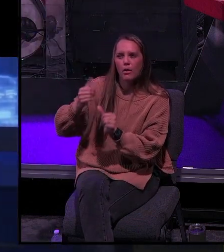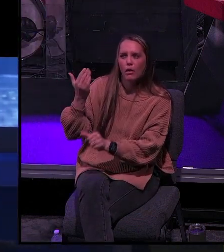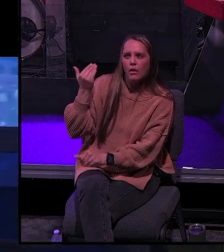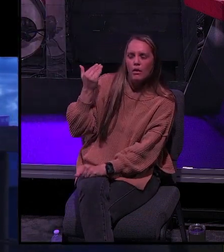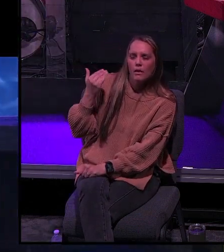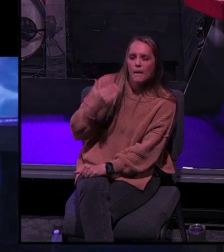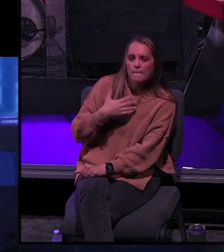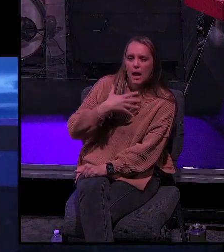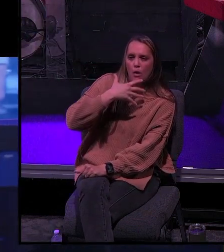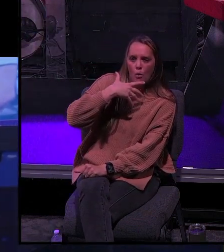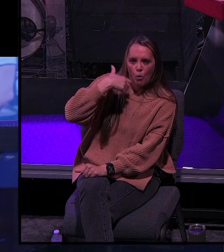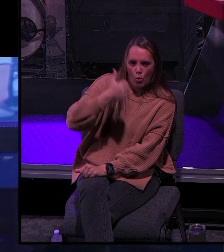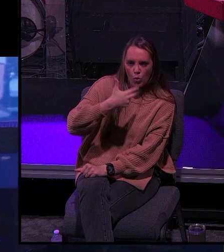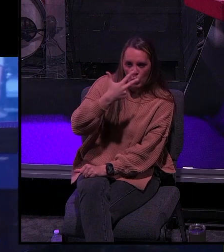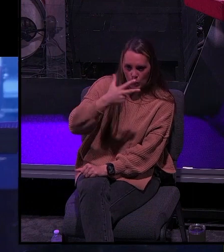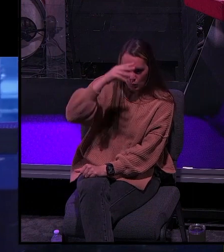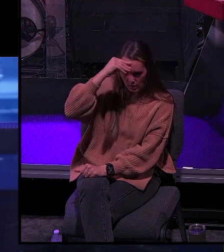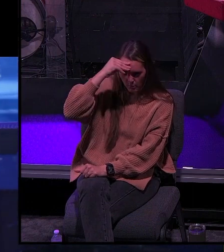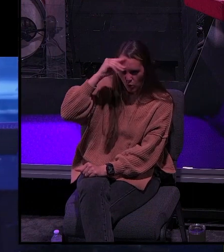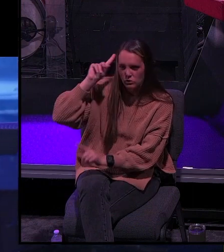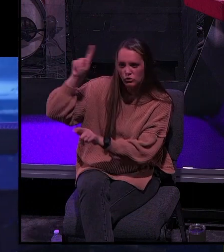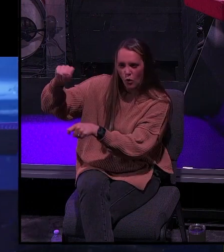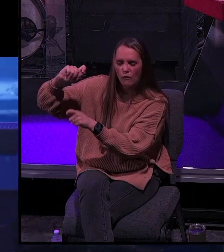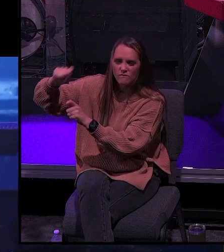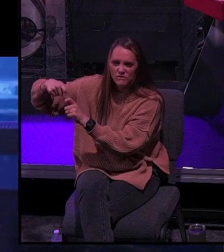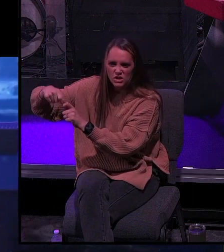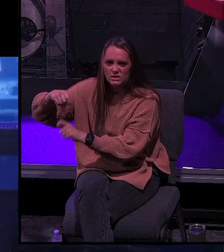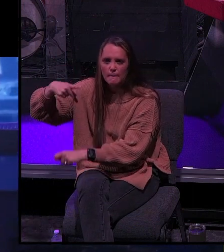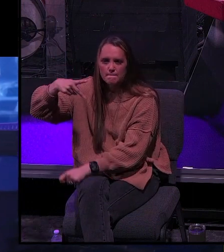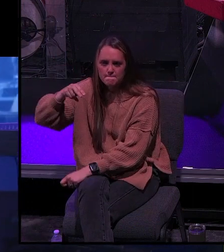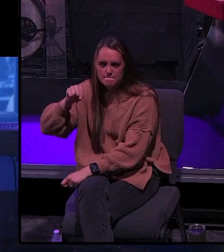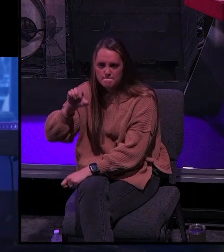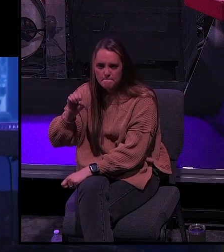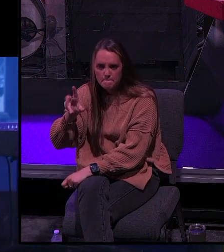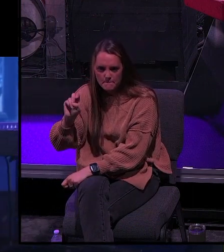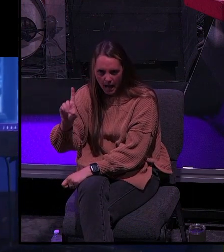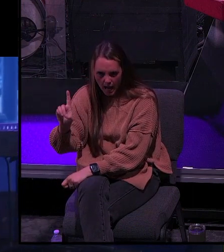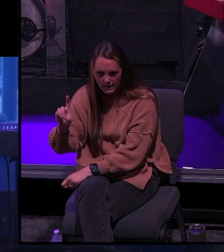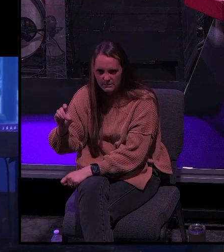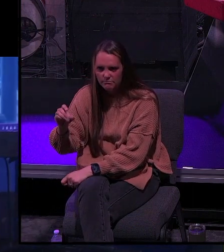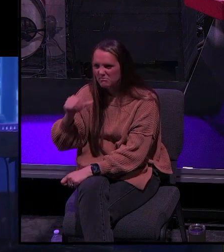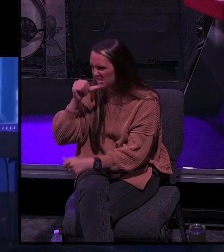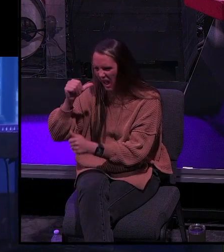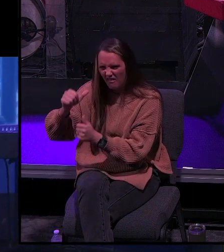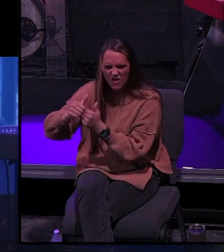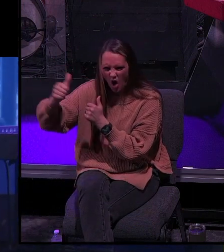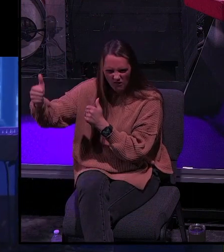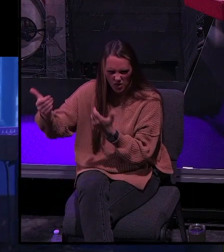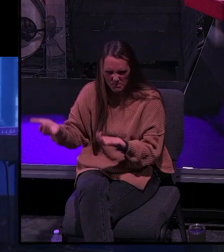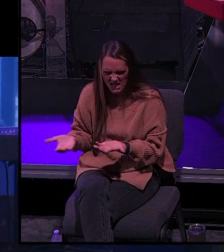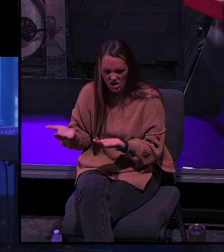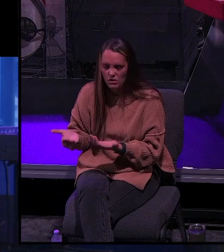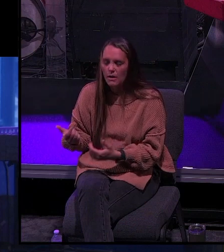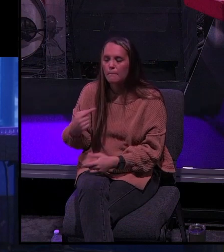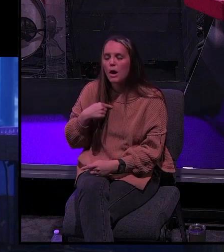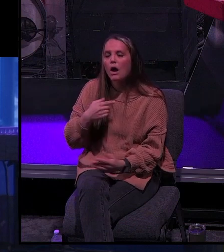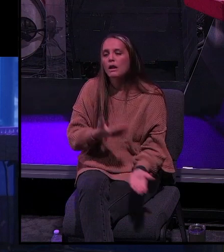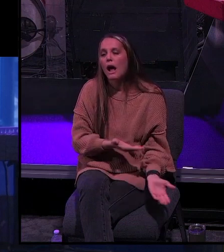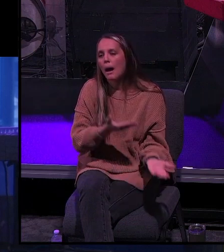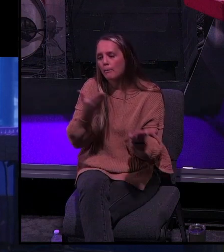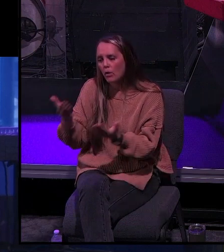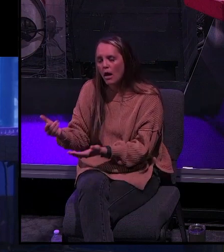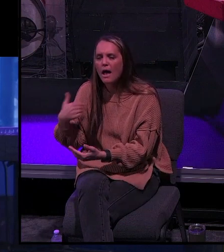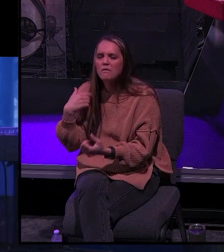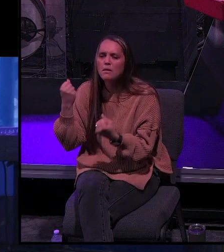three boys fishing to a pond not far from here, not far from where we are right now at Frontline. And I took them there because there was lots of